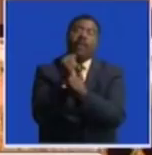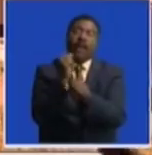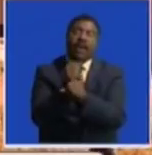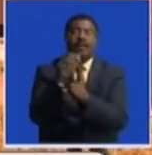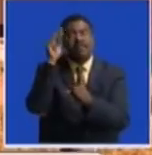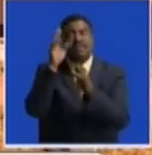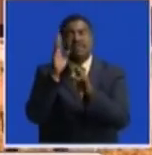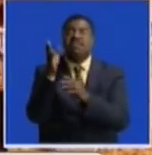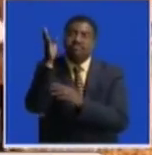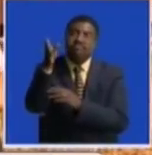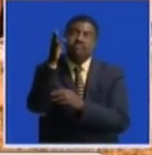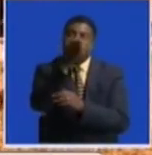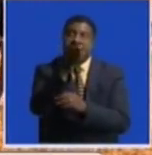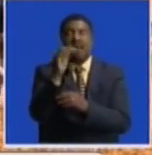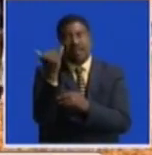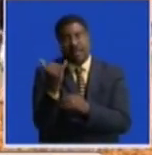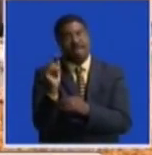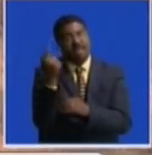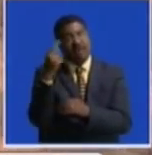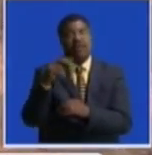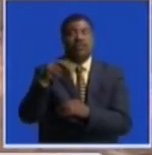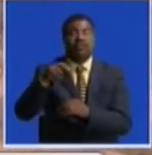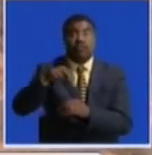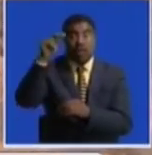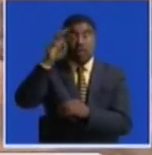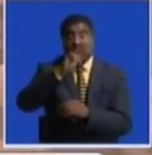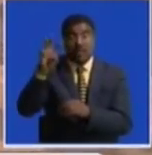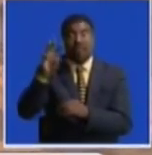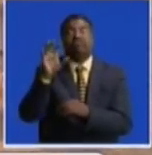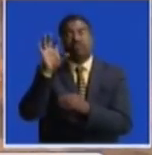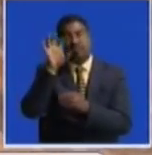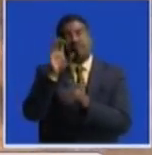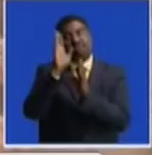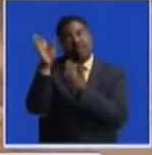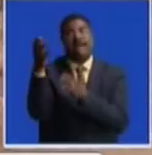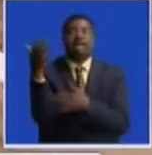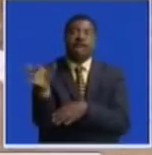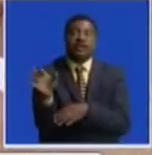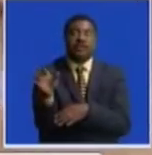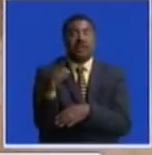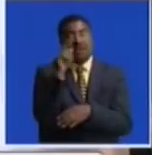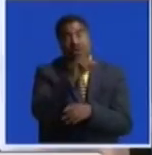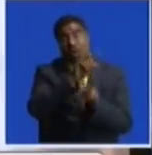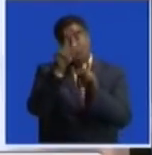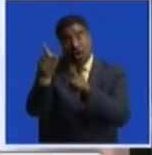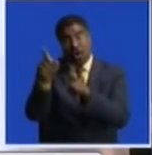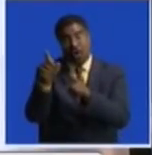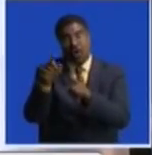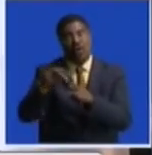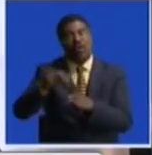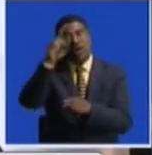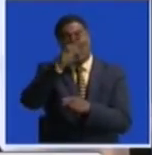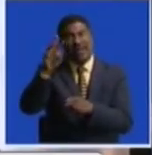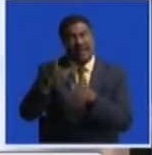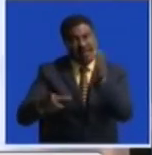first outing is to Northwestern Province. Ms. Mwansa has kickstarted her tour to the province by paying a courtesy call on Northwestern